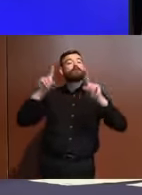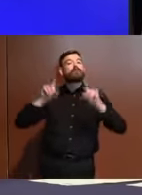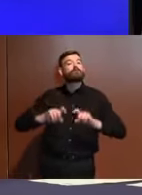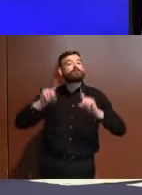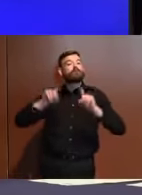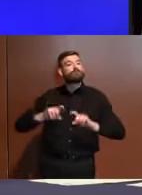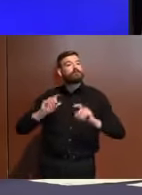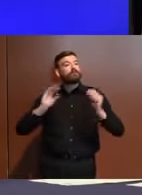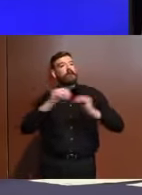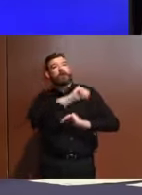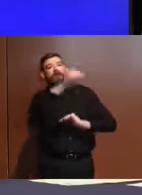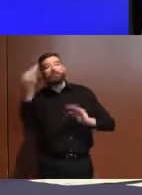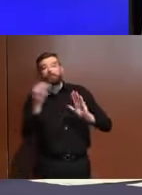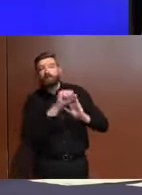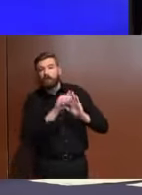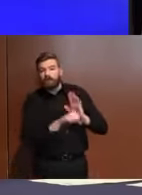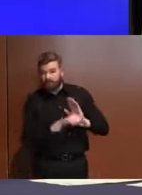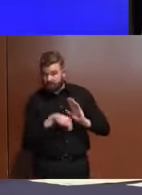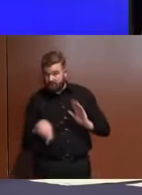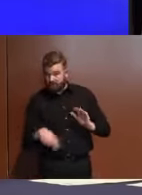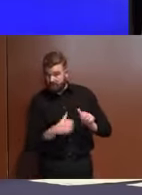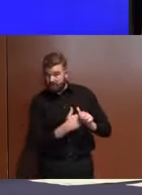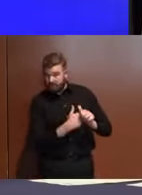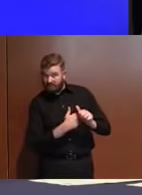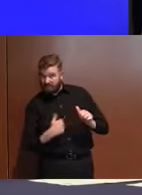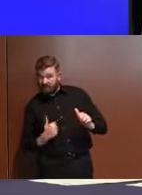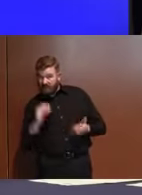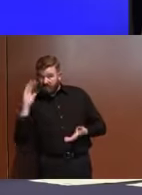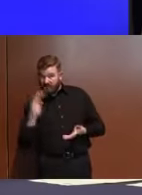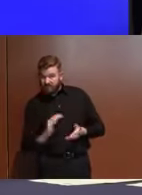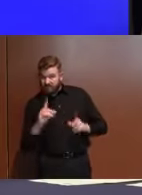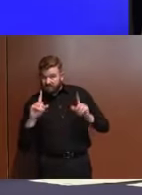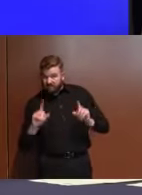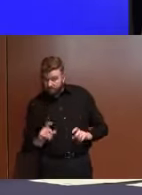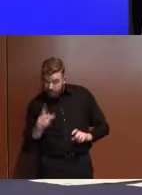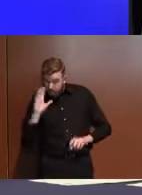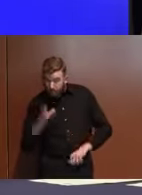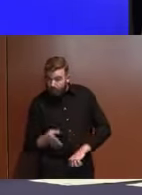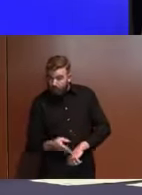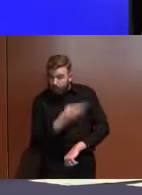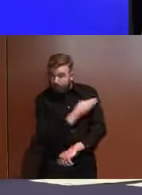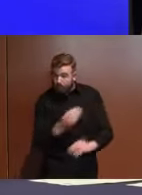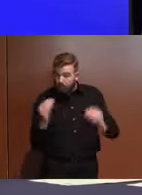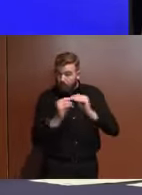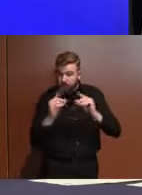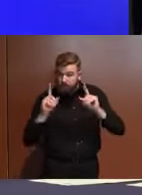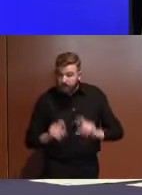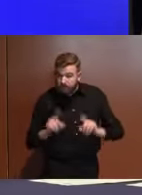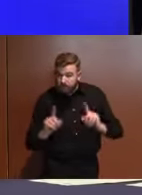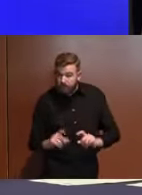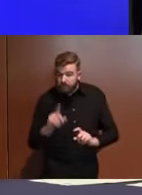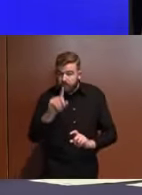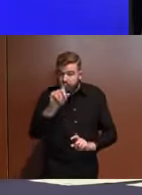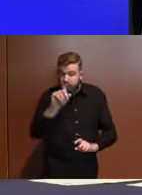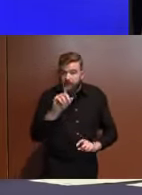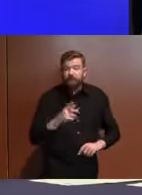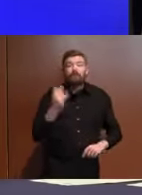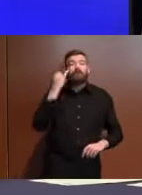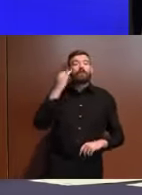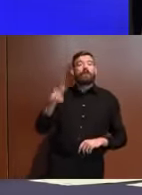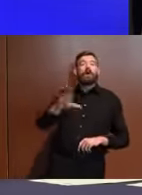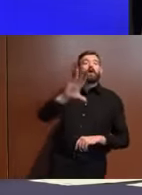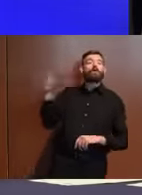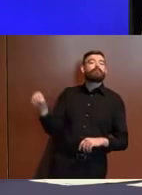doing? What needs to be done with that? 3, so if a business isn't compliant, if they are staying open and they're